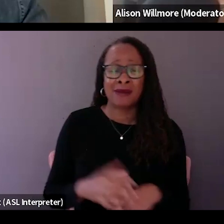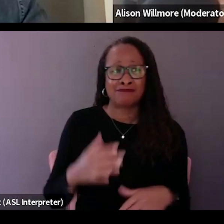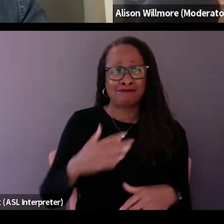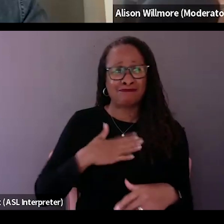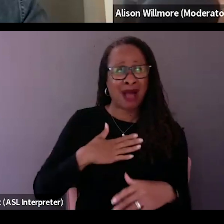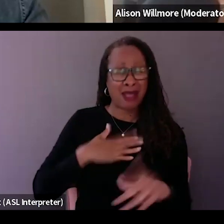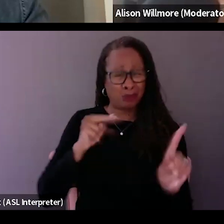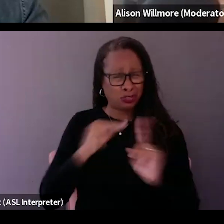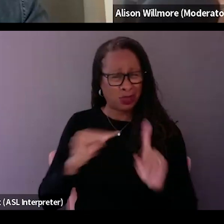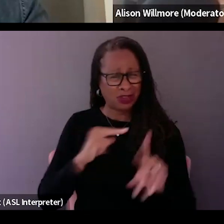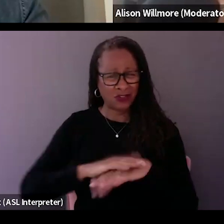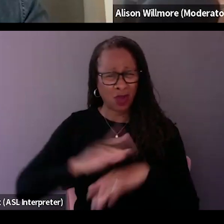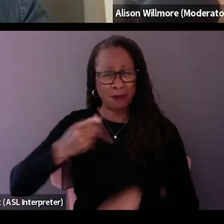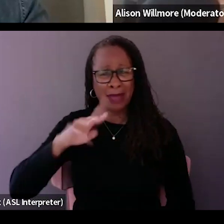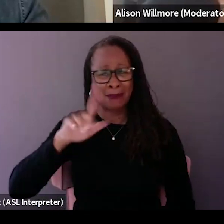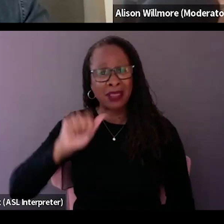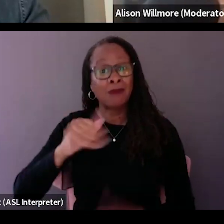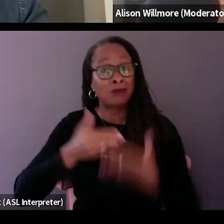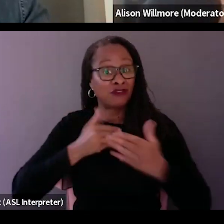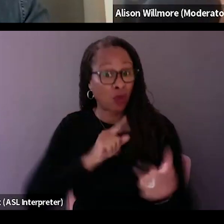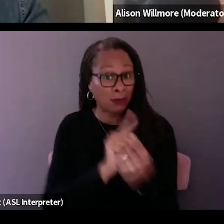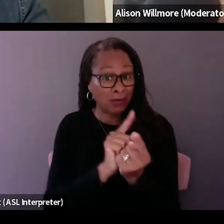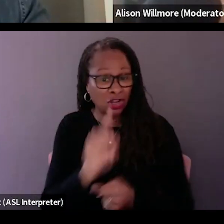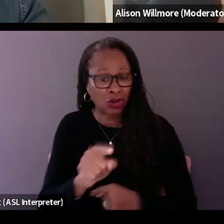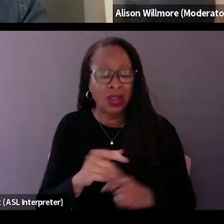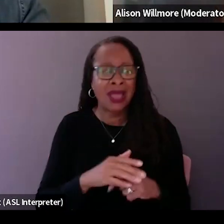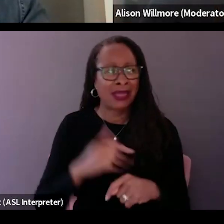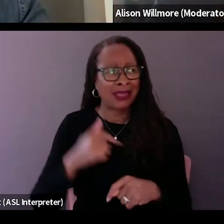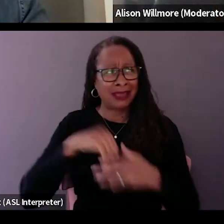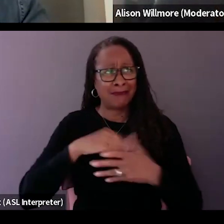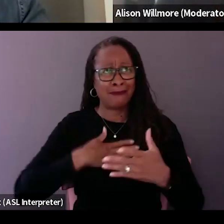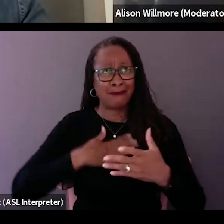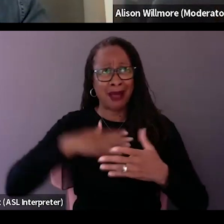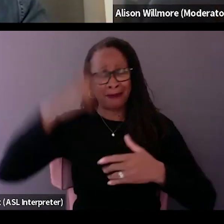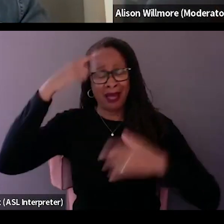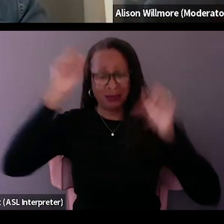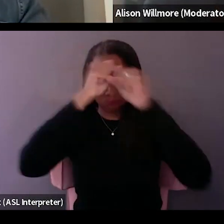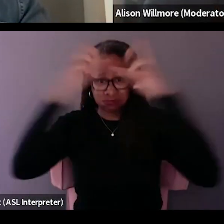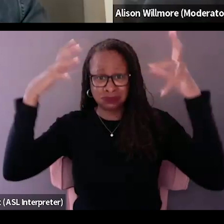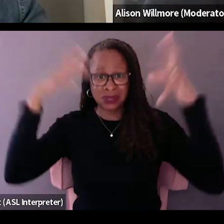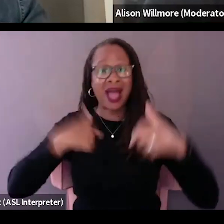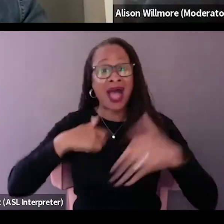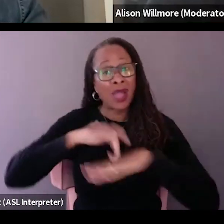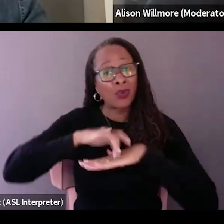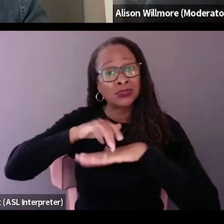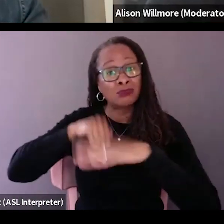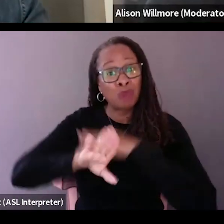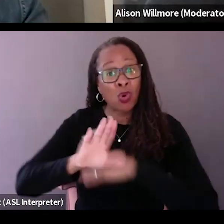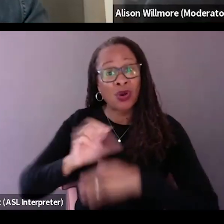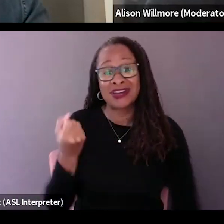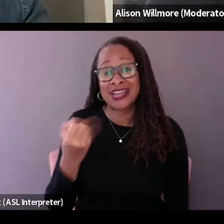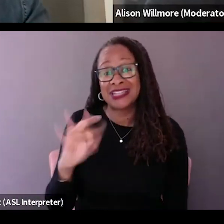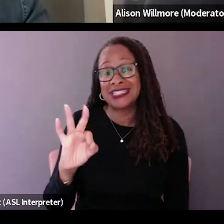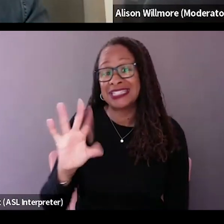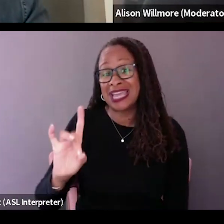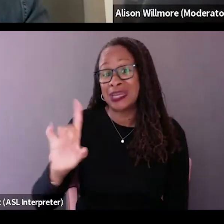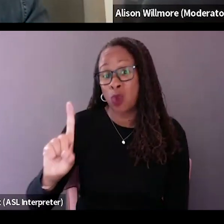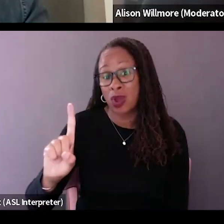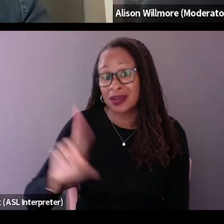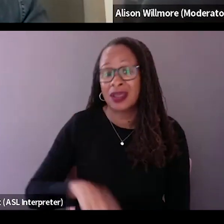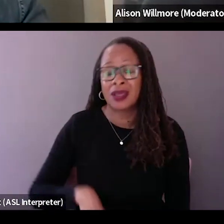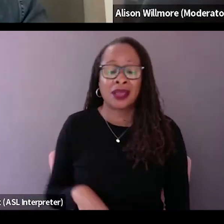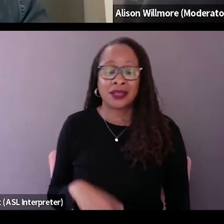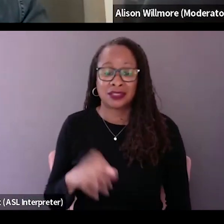is, and especially how famous she is in my mind, because, you know, I'm born in the early 80s, 81. So like when I'm